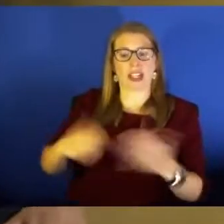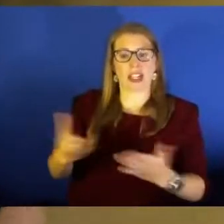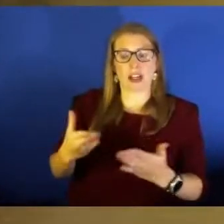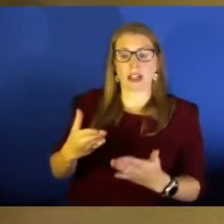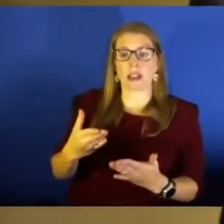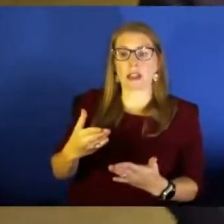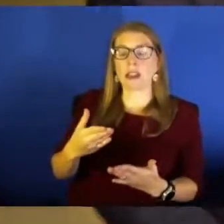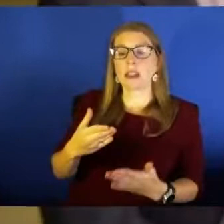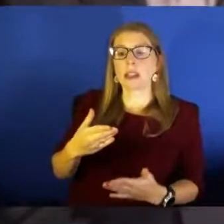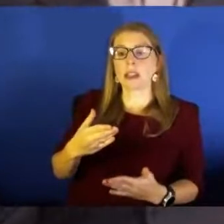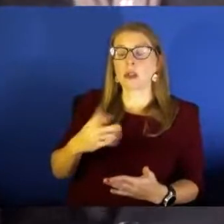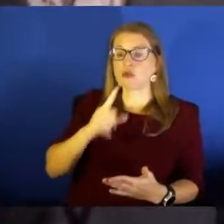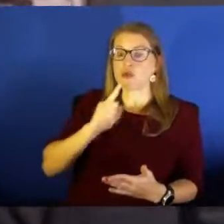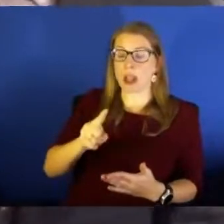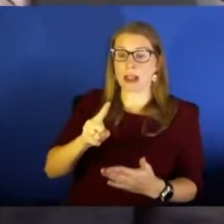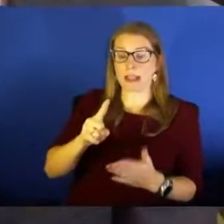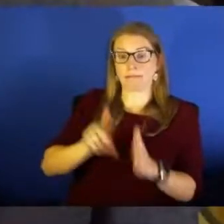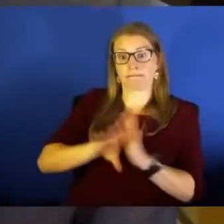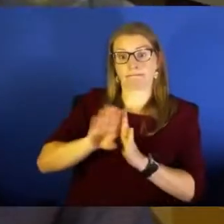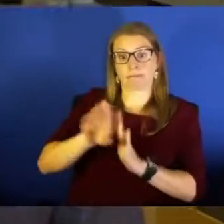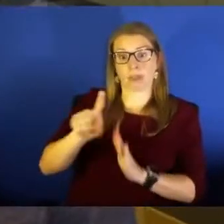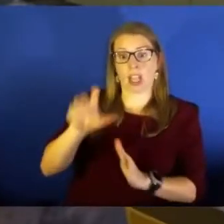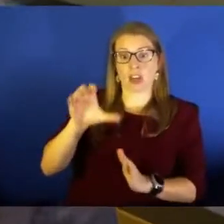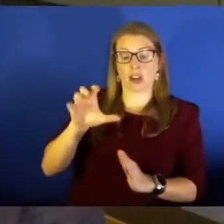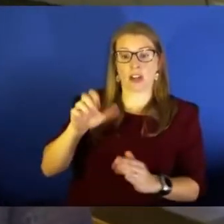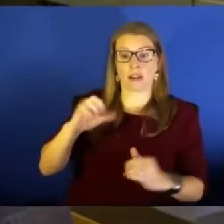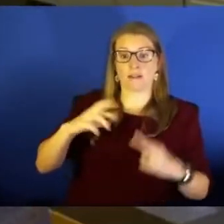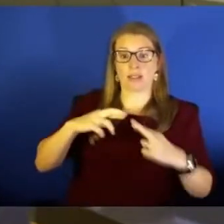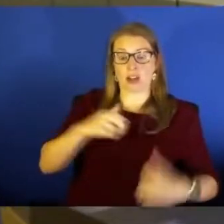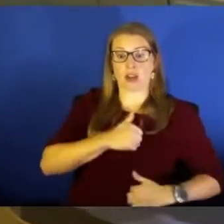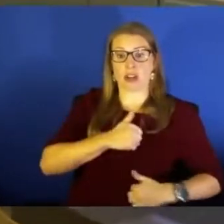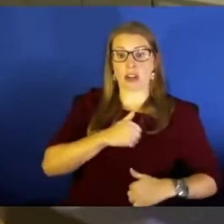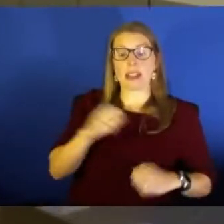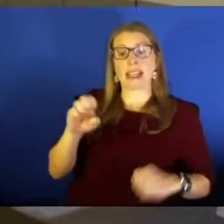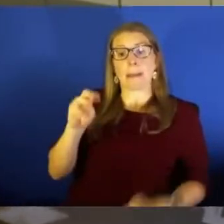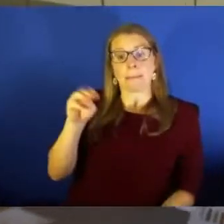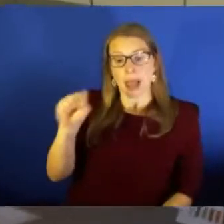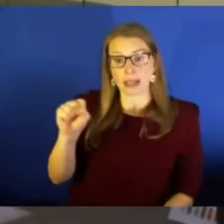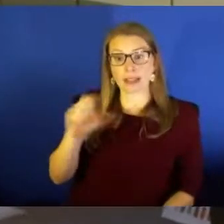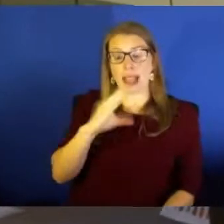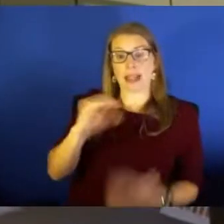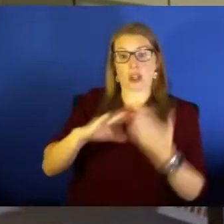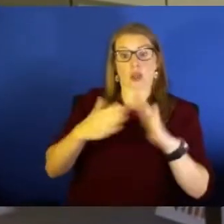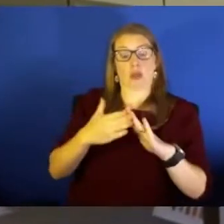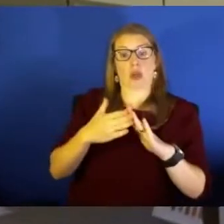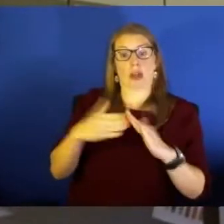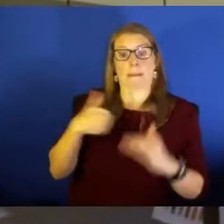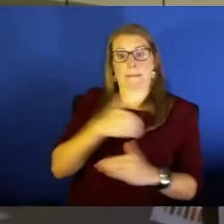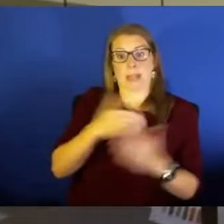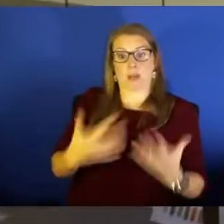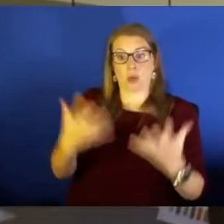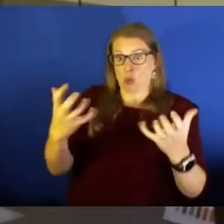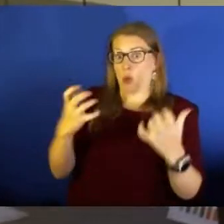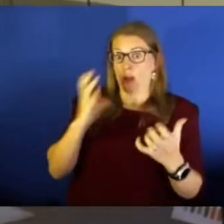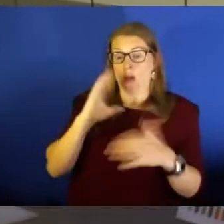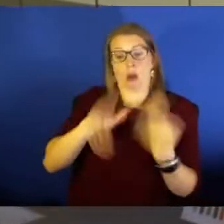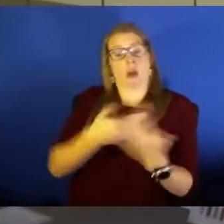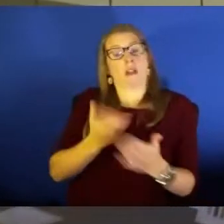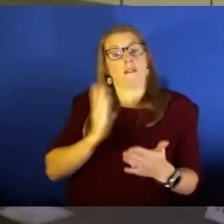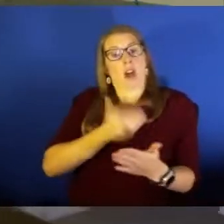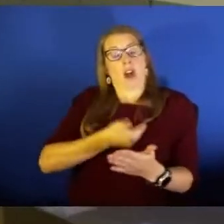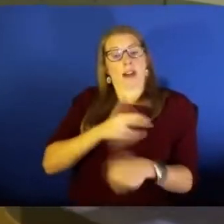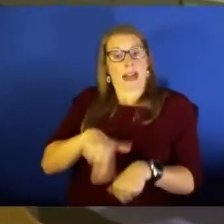really created by over 100 veterans, first responders, and community members with the desire to make sure all of our nation's warriors have the